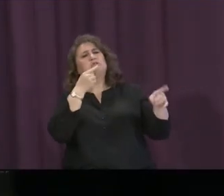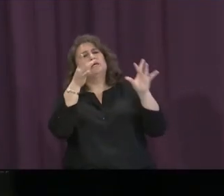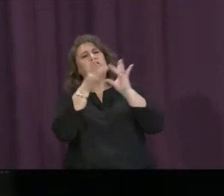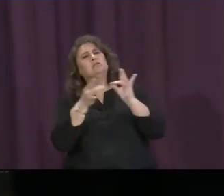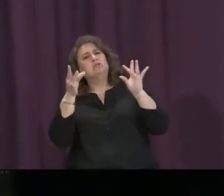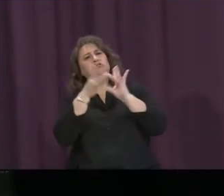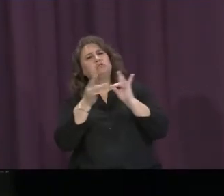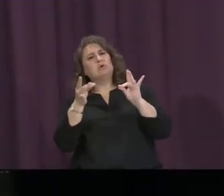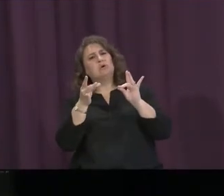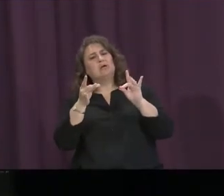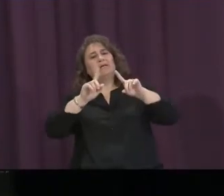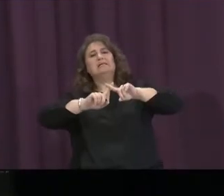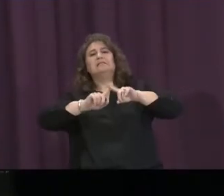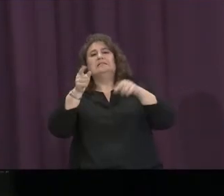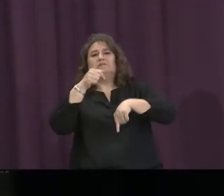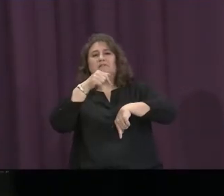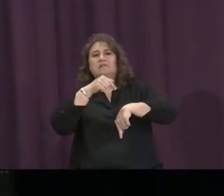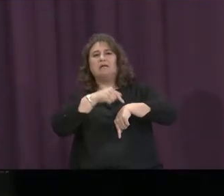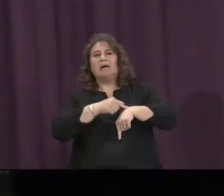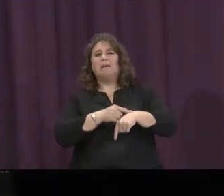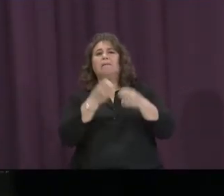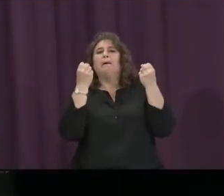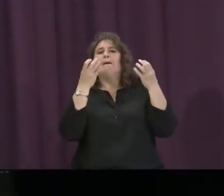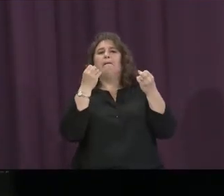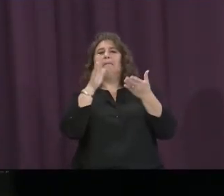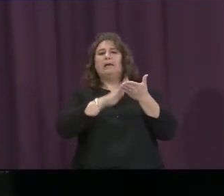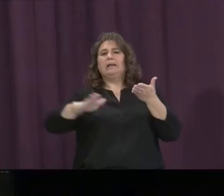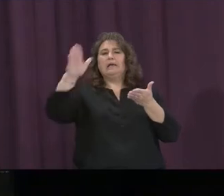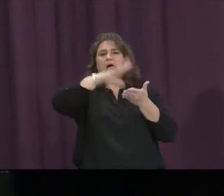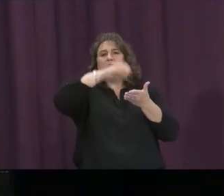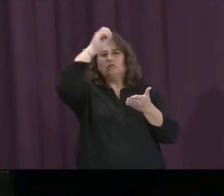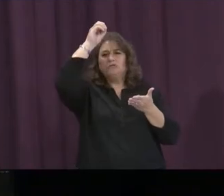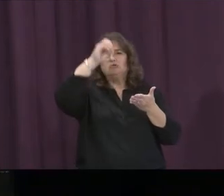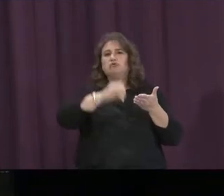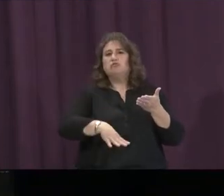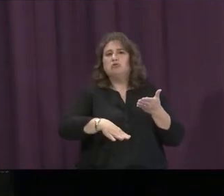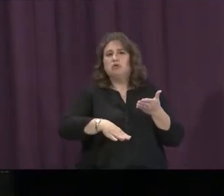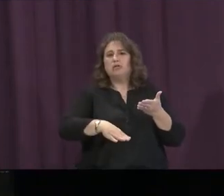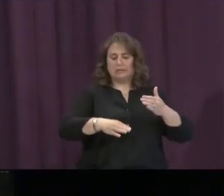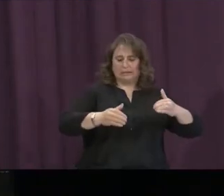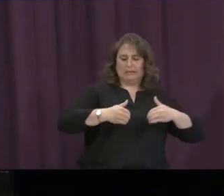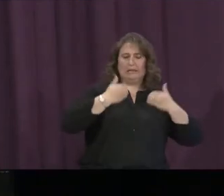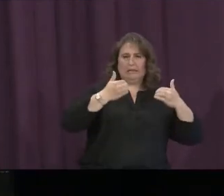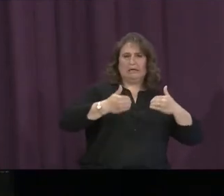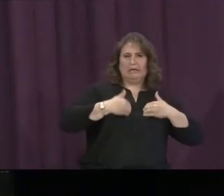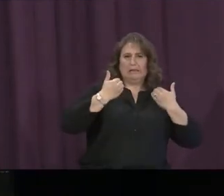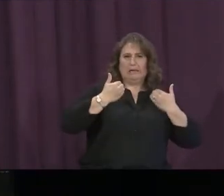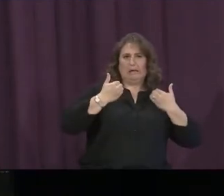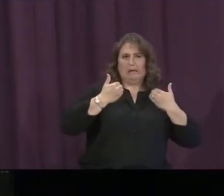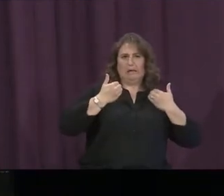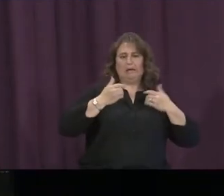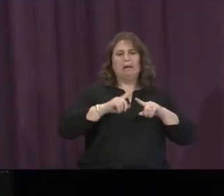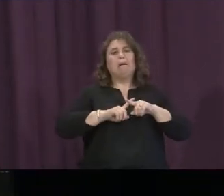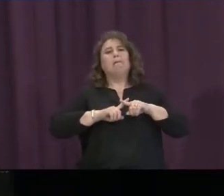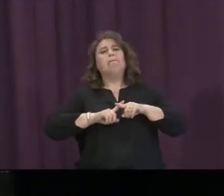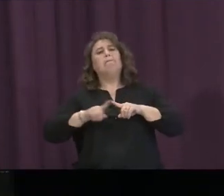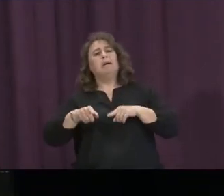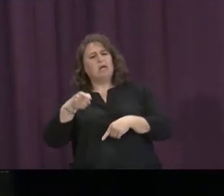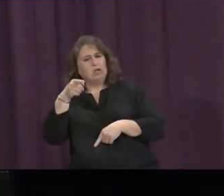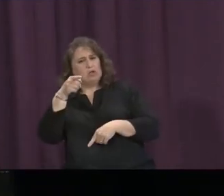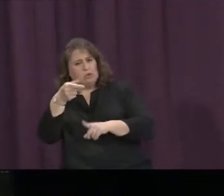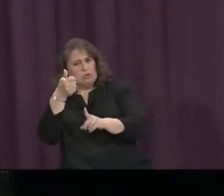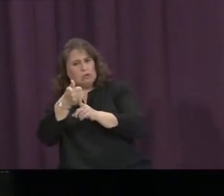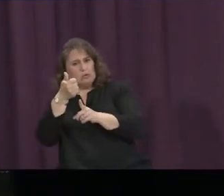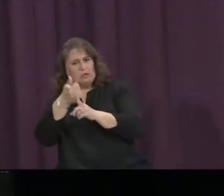different time in your life where most college students would go, you know, maybe fresh out of high school. You went and you were, did you say you were already married? Yeah. Yeah.